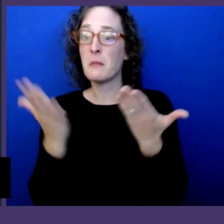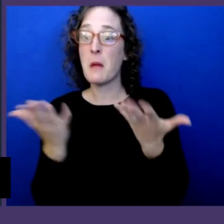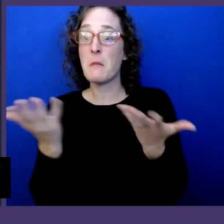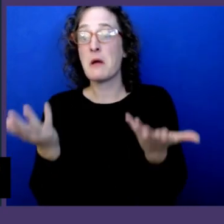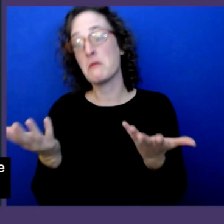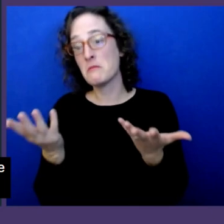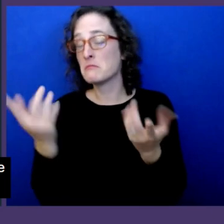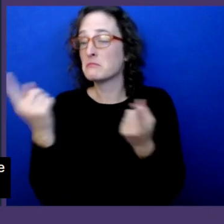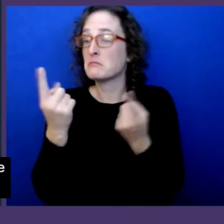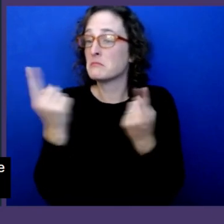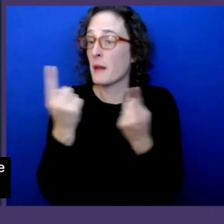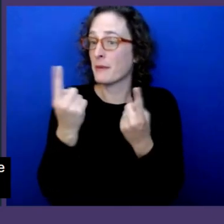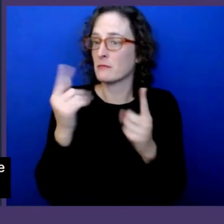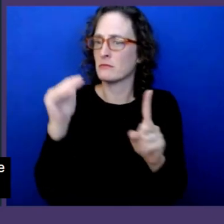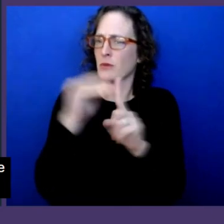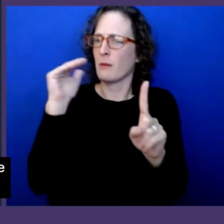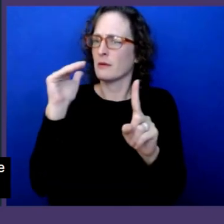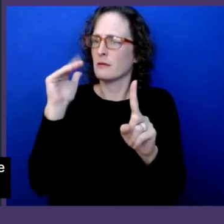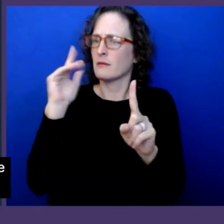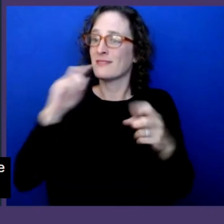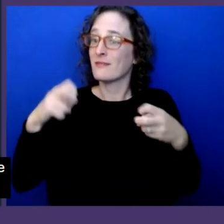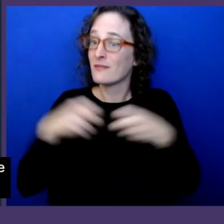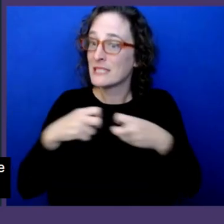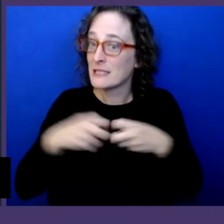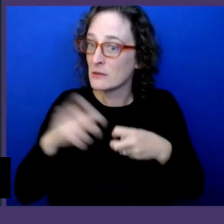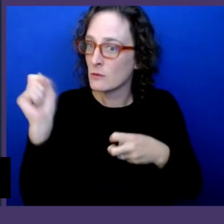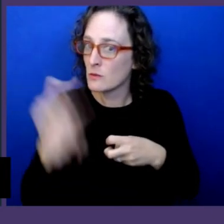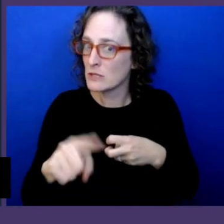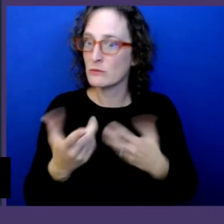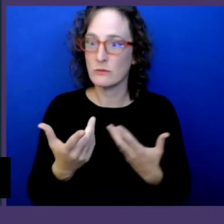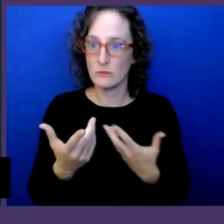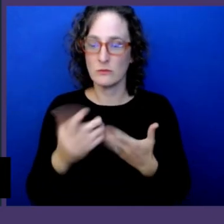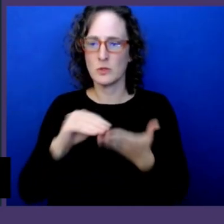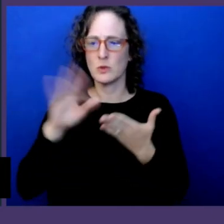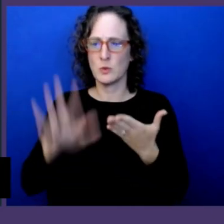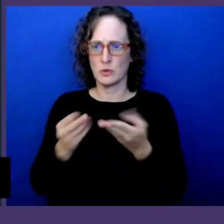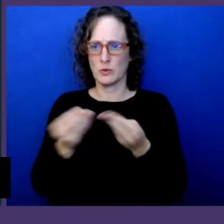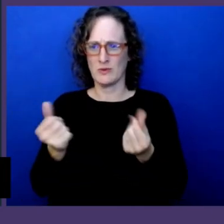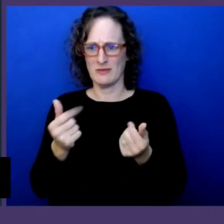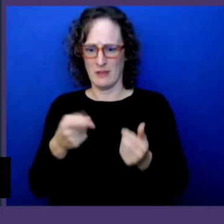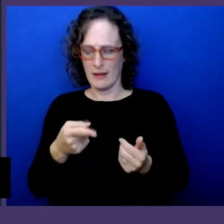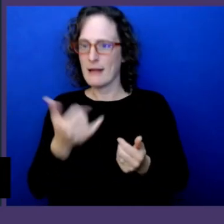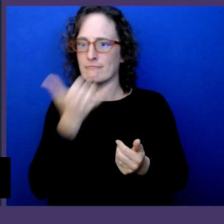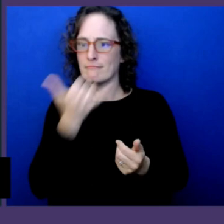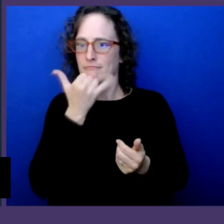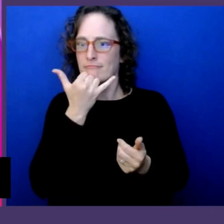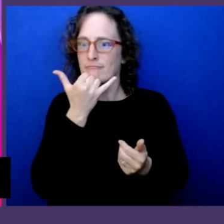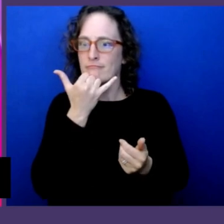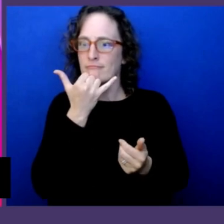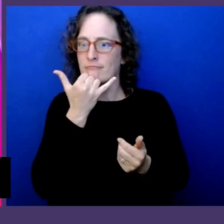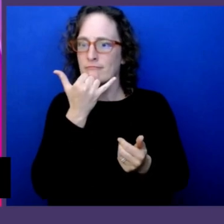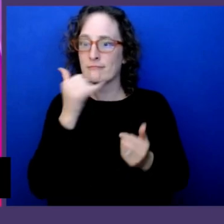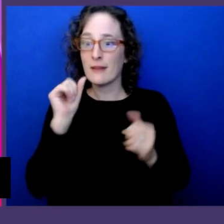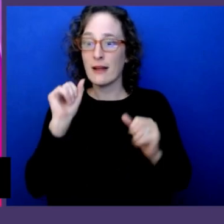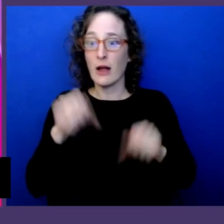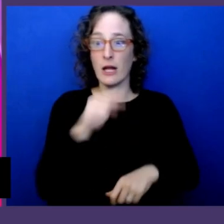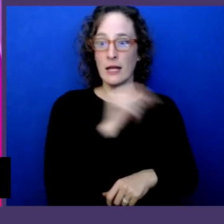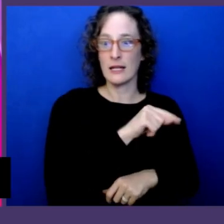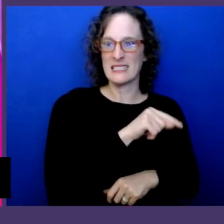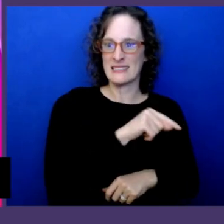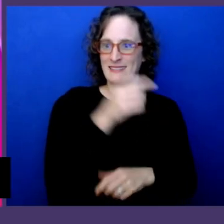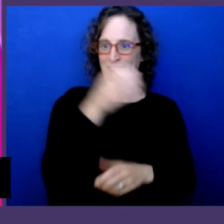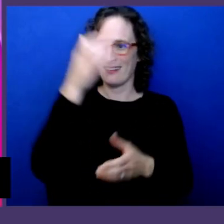or something like that, and there could be a student solution that is completely wrong, but there can also be an expert answer that is extremely right. And transformers